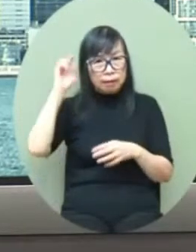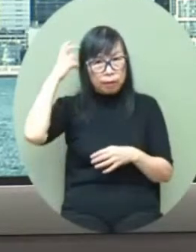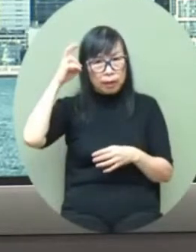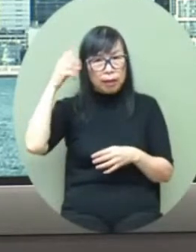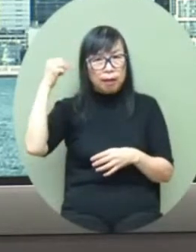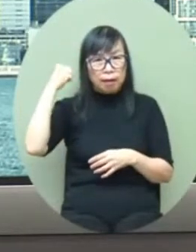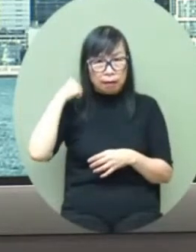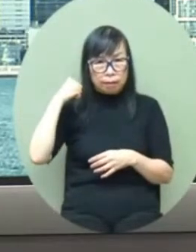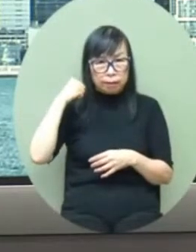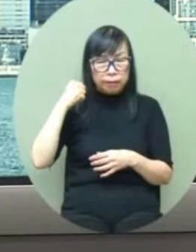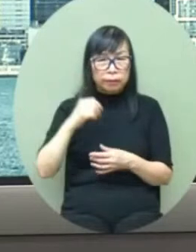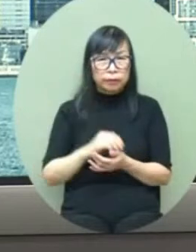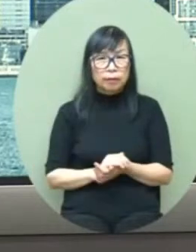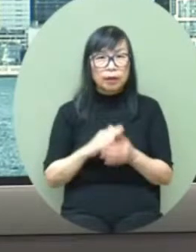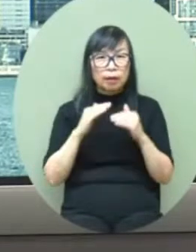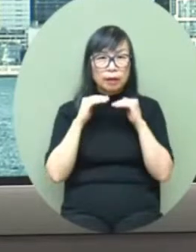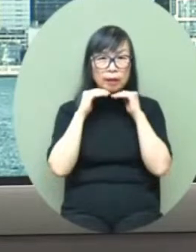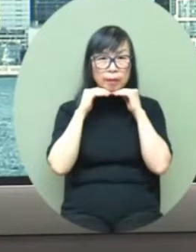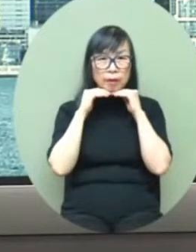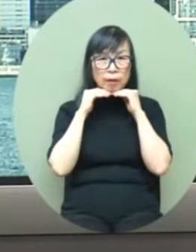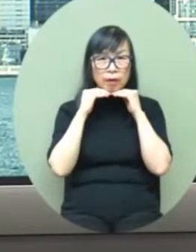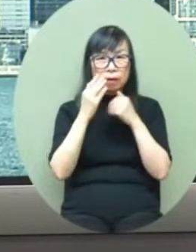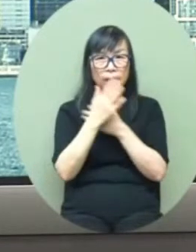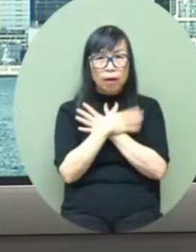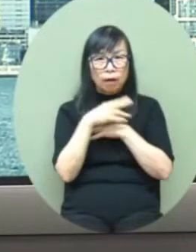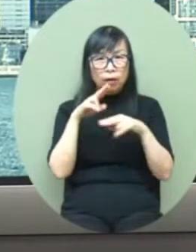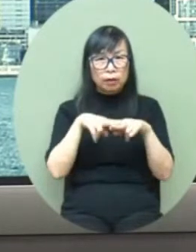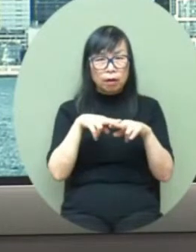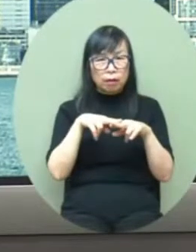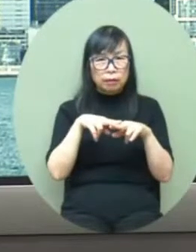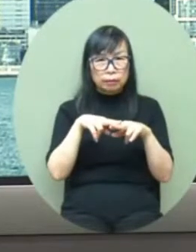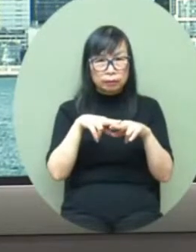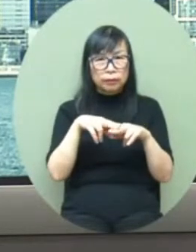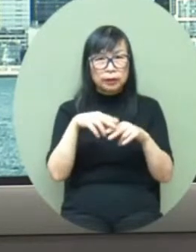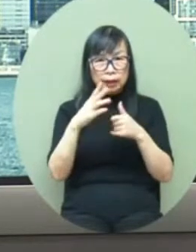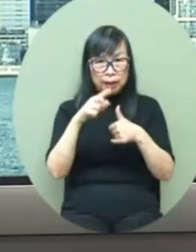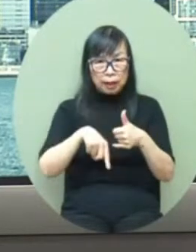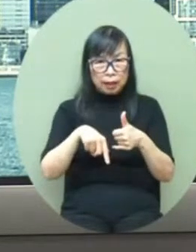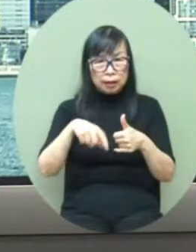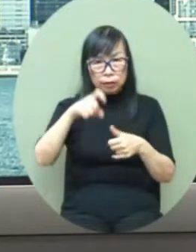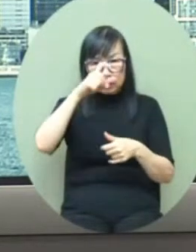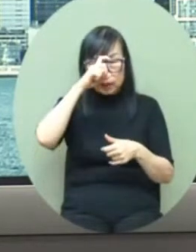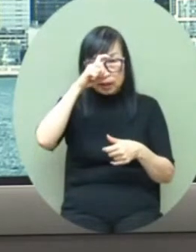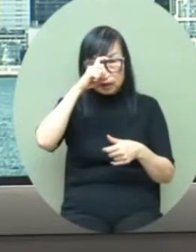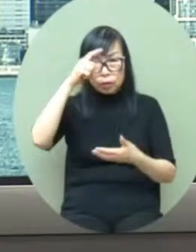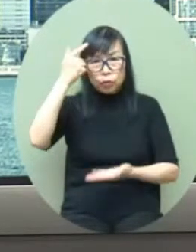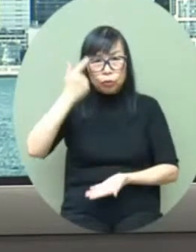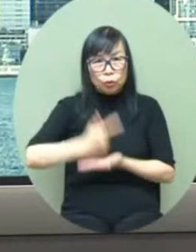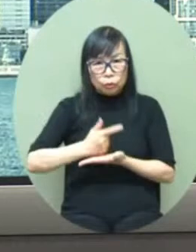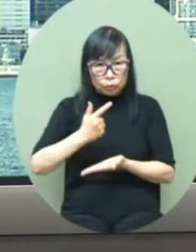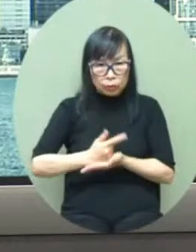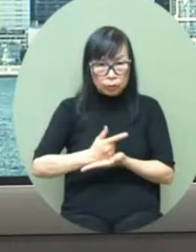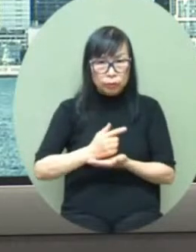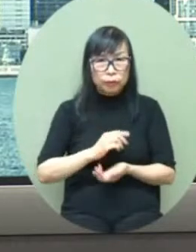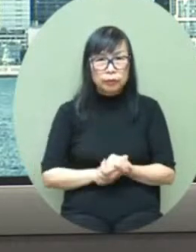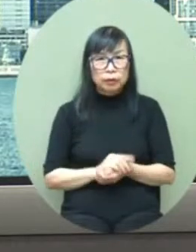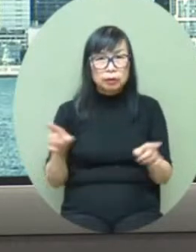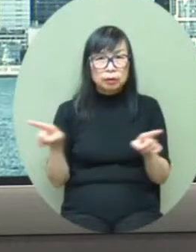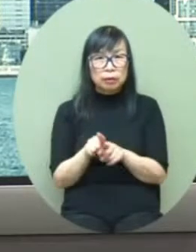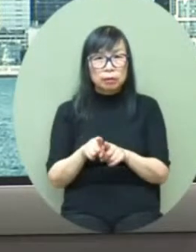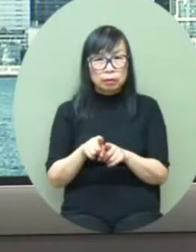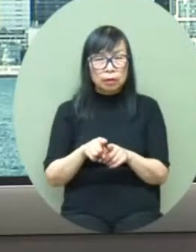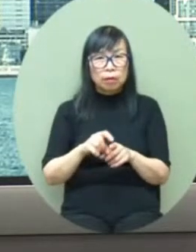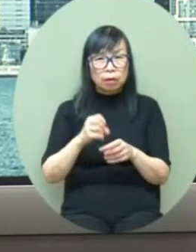have innovative thinking, we have the bottom line thinking, and we think in a strategic way.